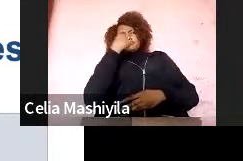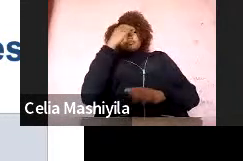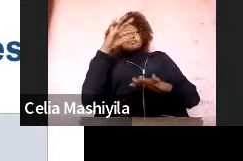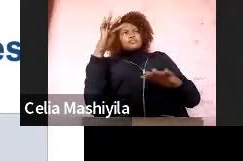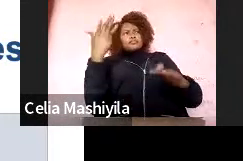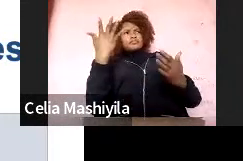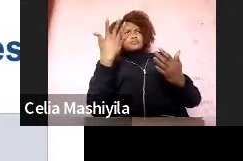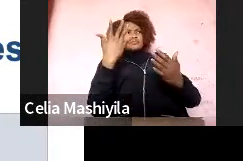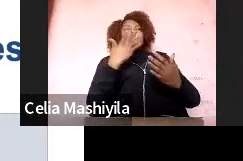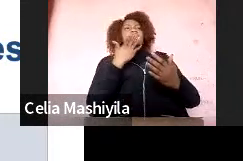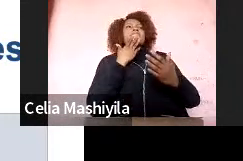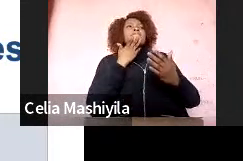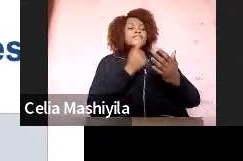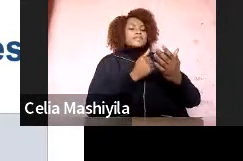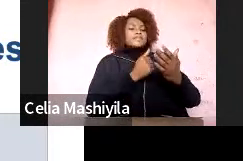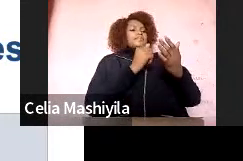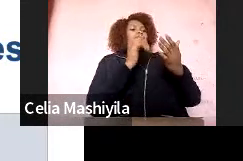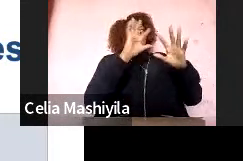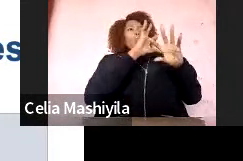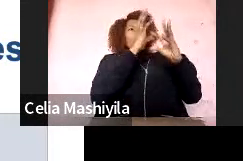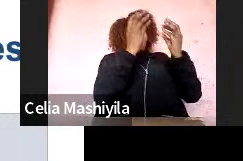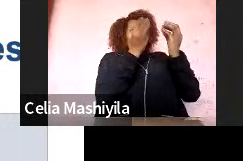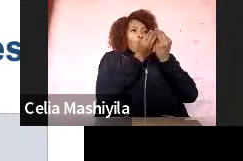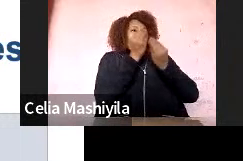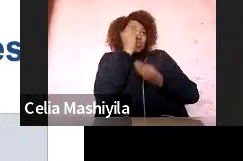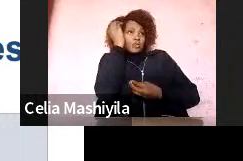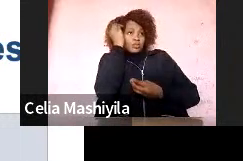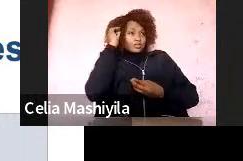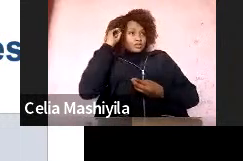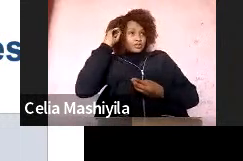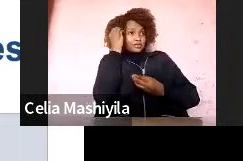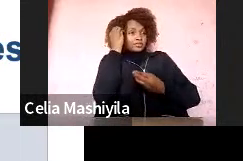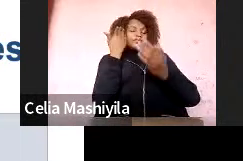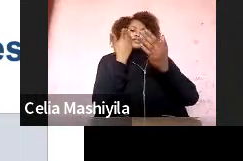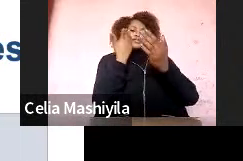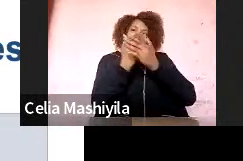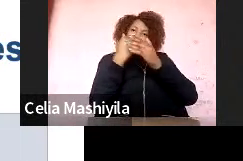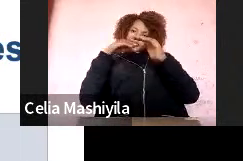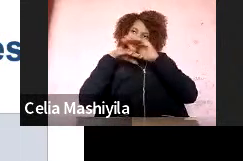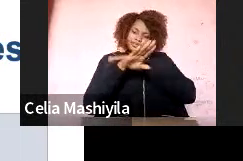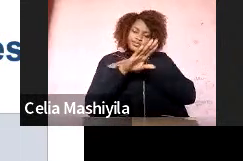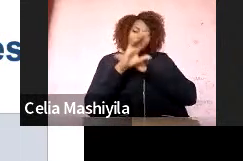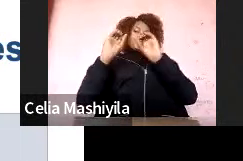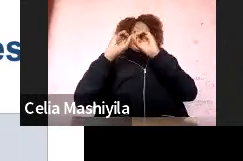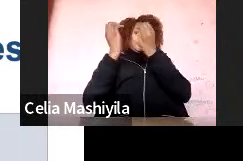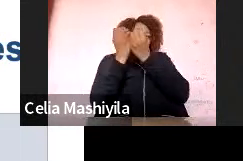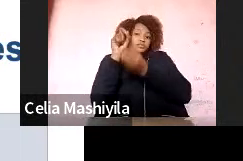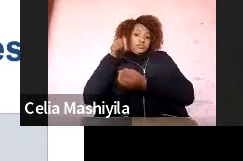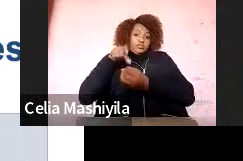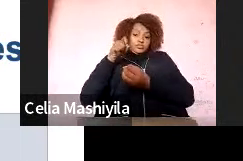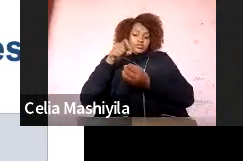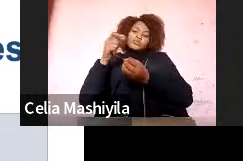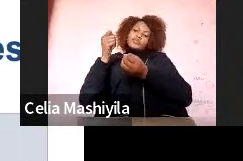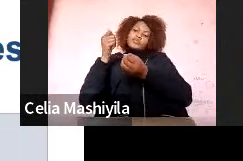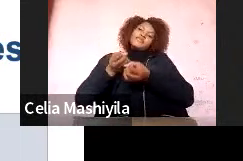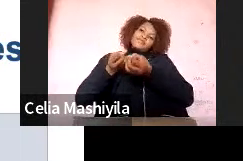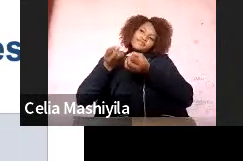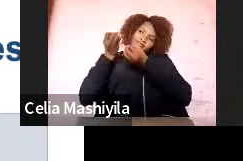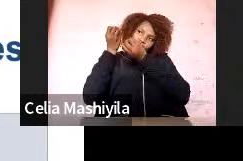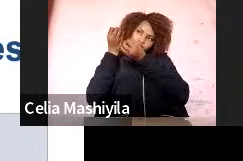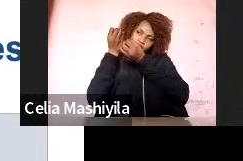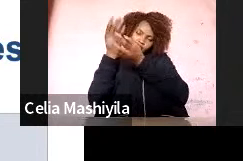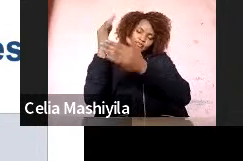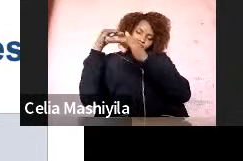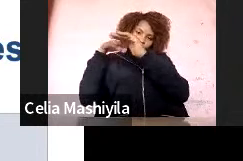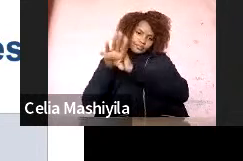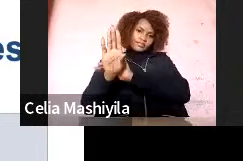full information. Information which can help this organization to be able to find